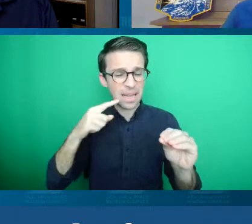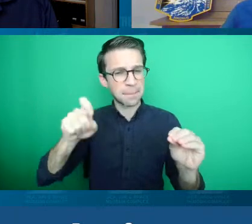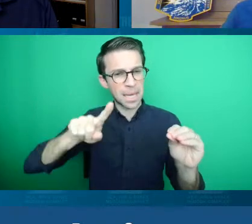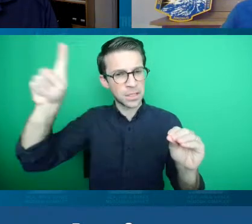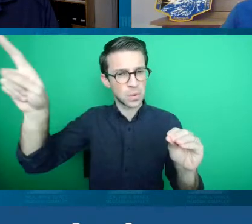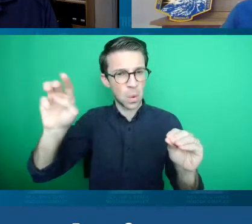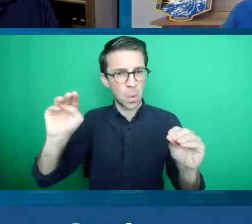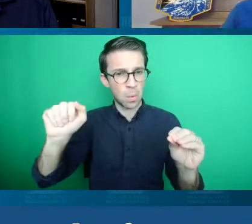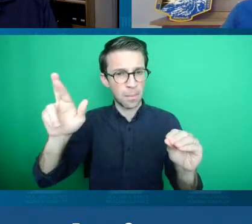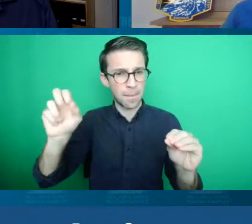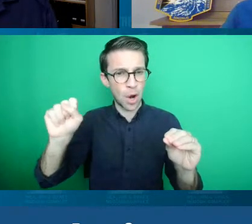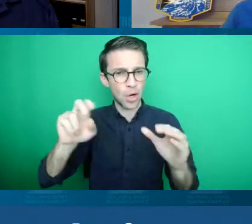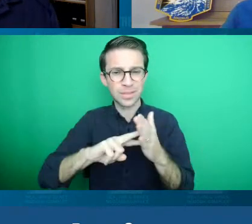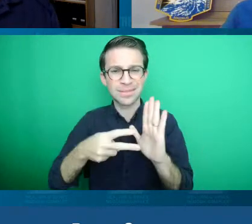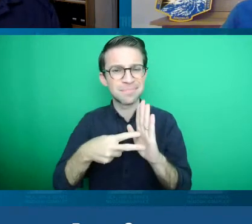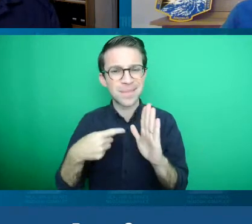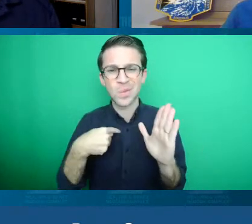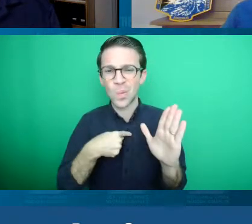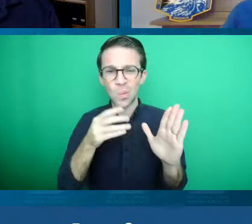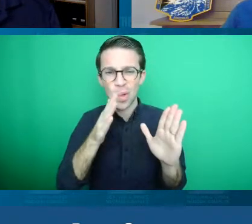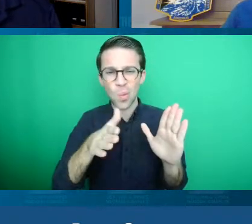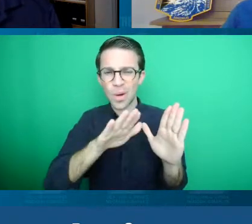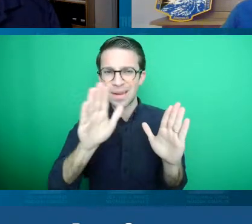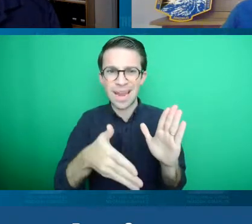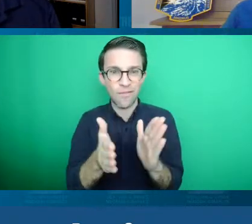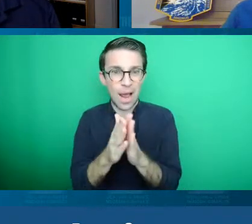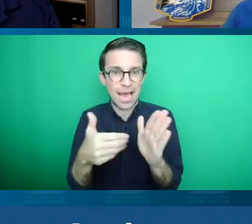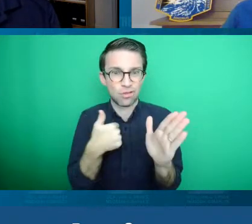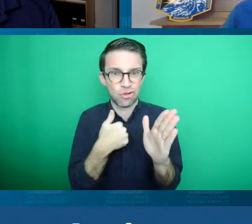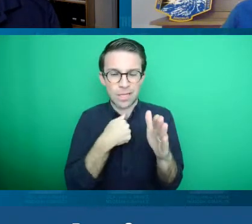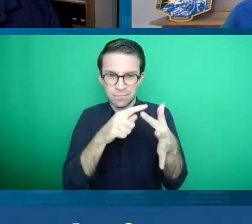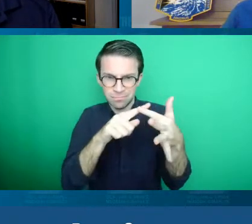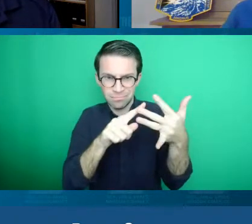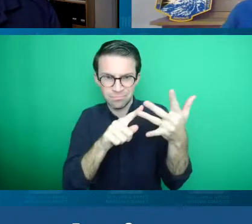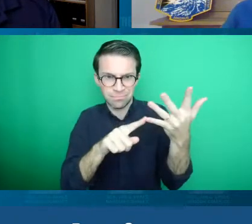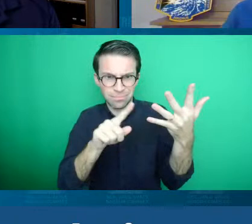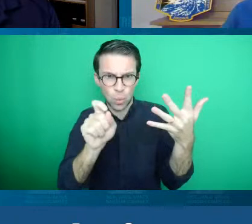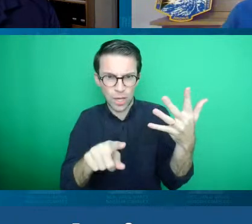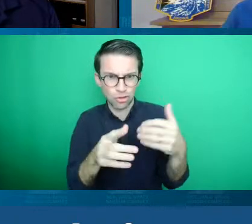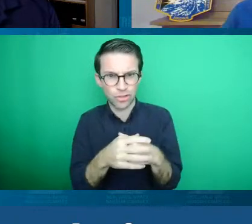putting a difficult problem in front of really, really smart people.